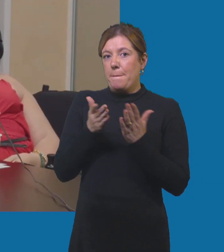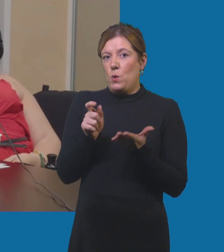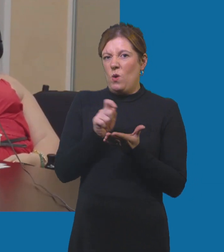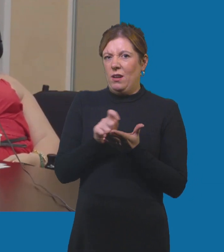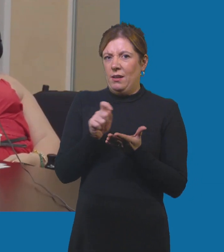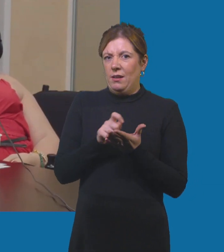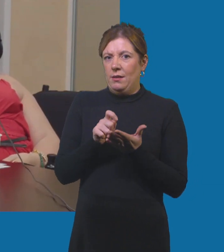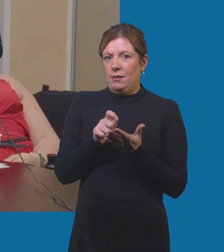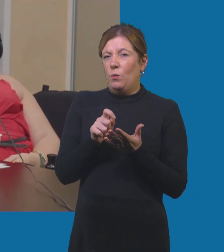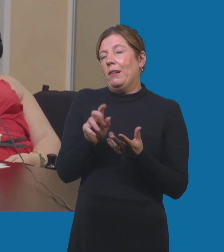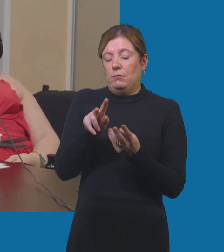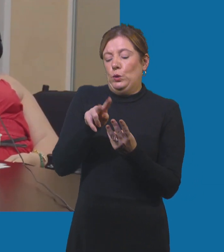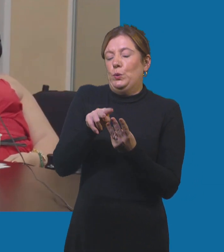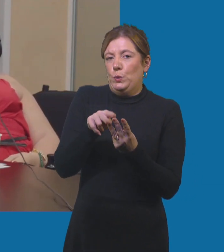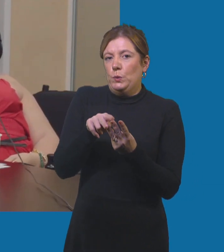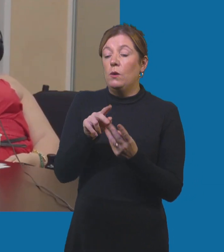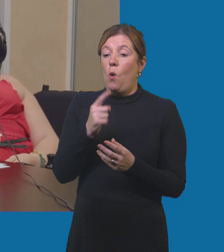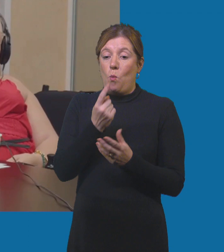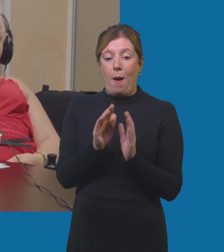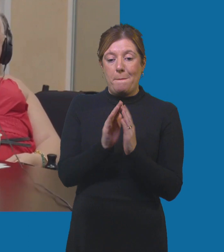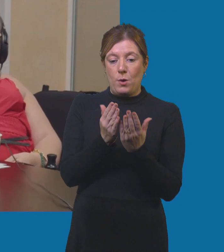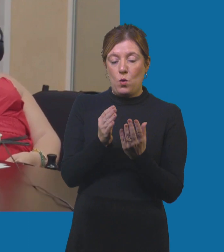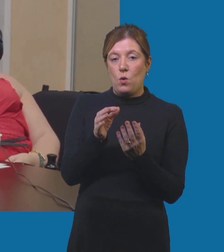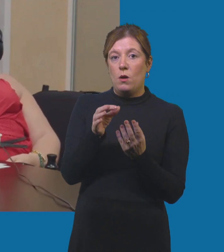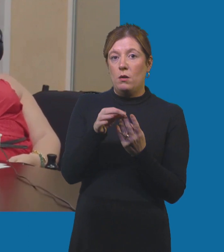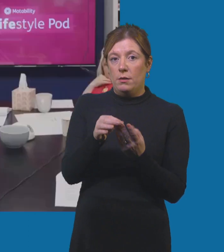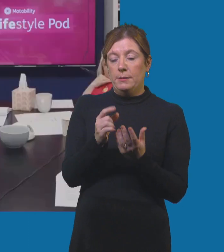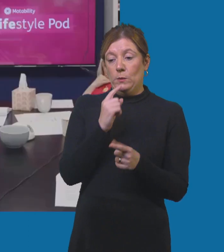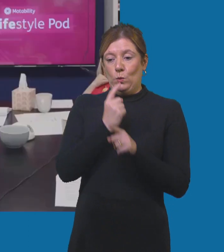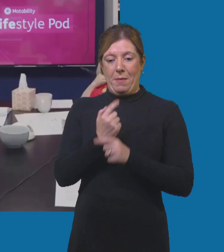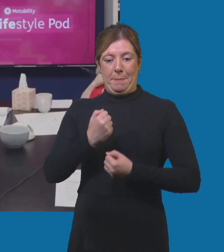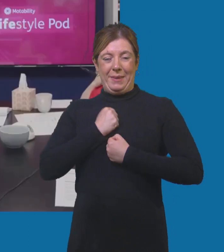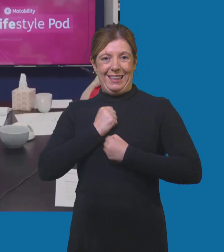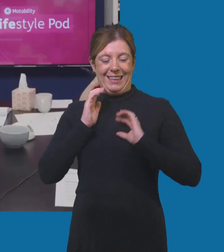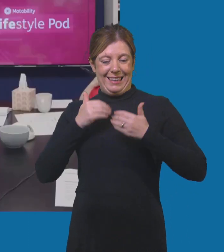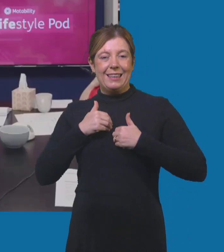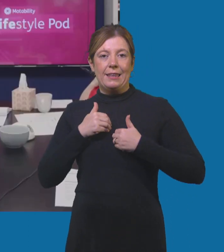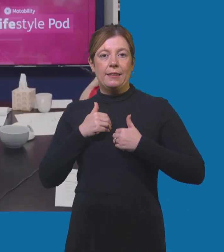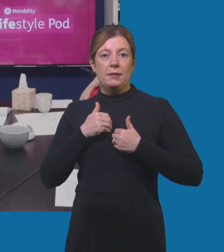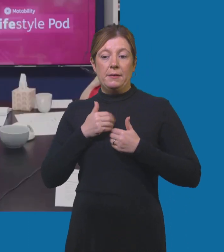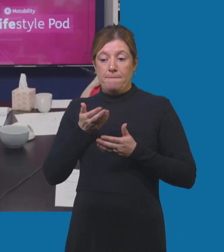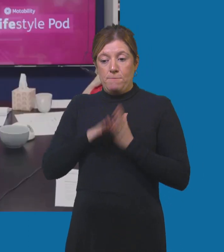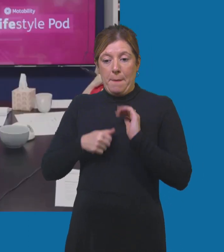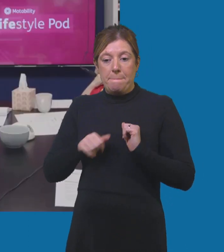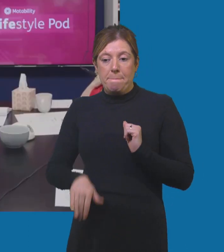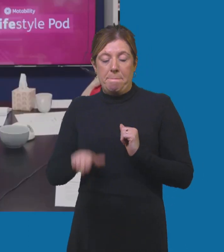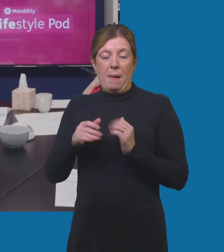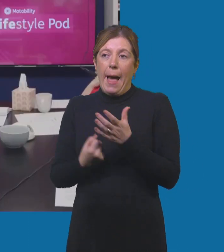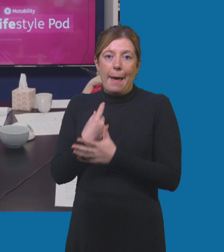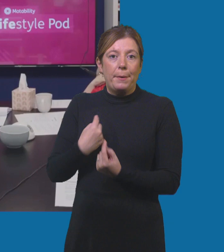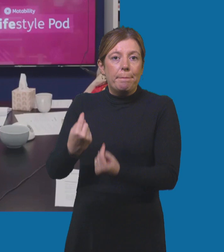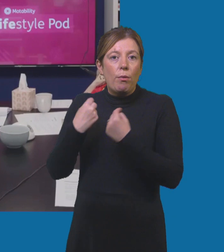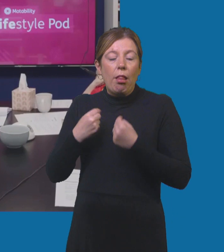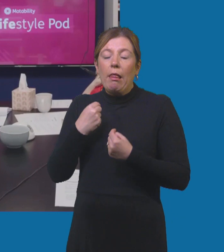I'm trying to write two books, actually. One is going to be a complete autobiography, starting from when I was a kid, getting bullied and